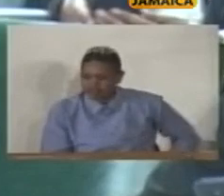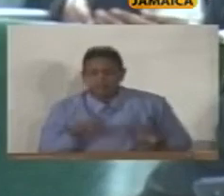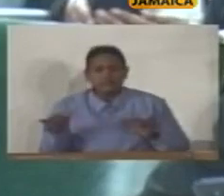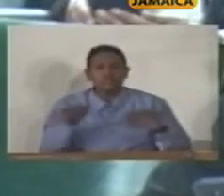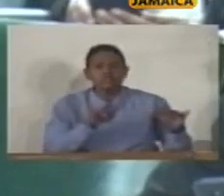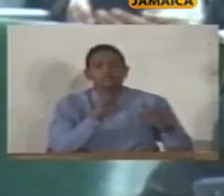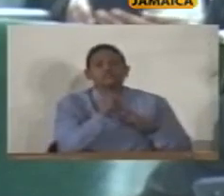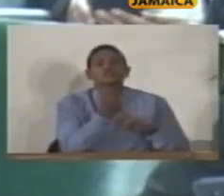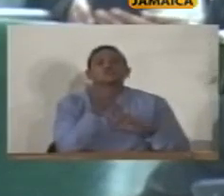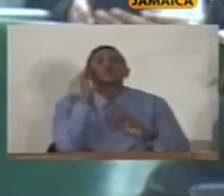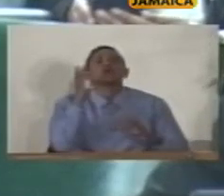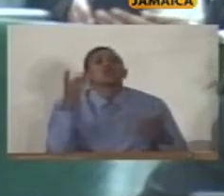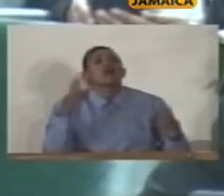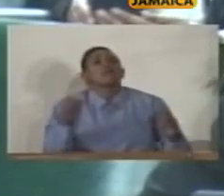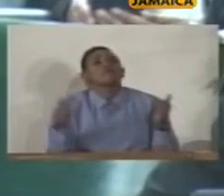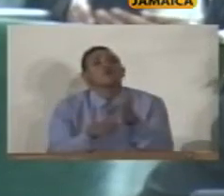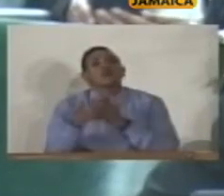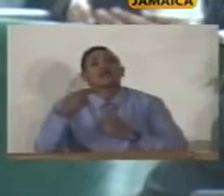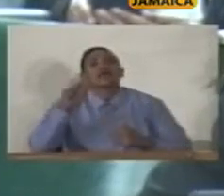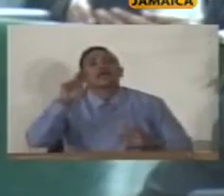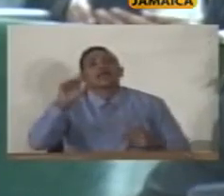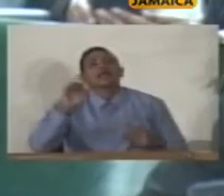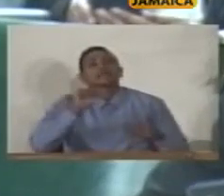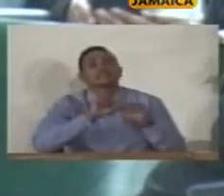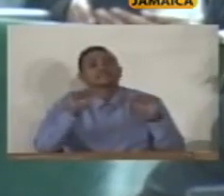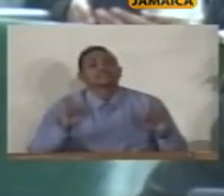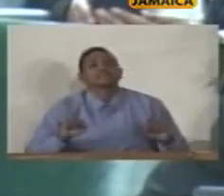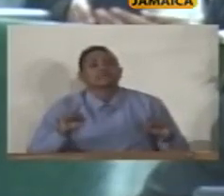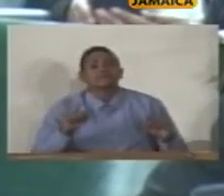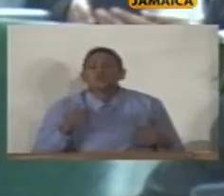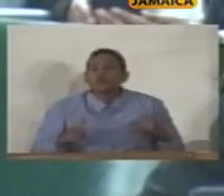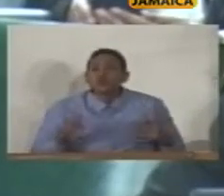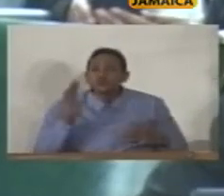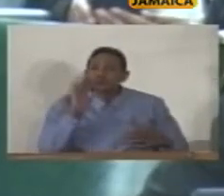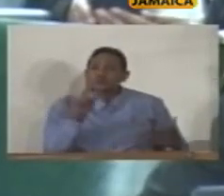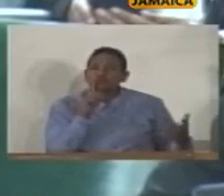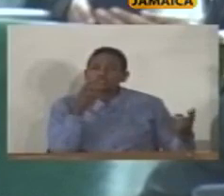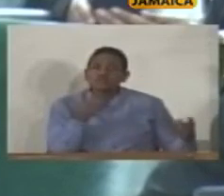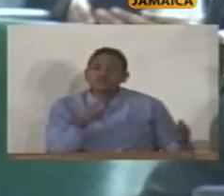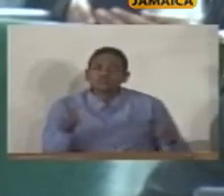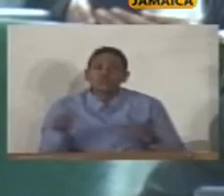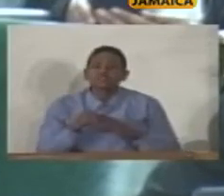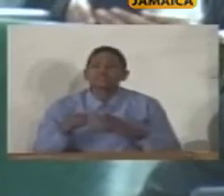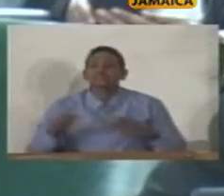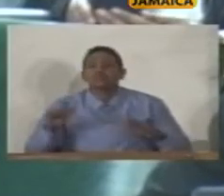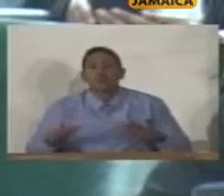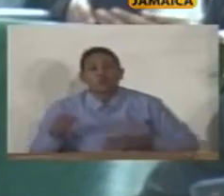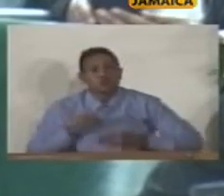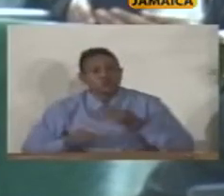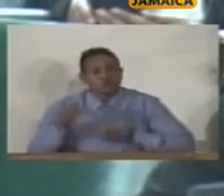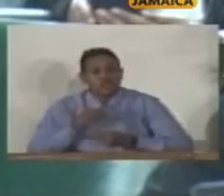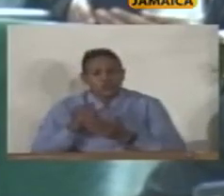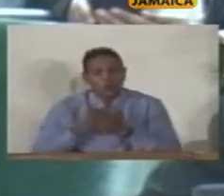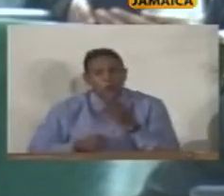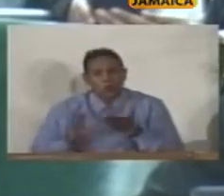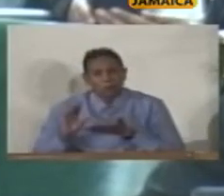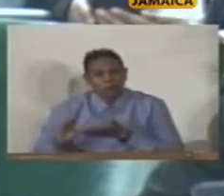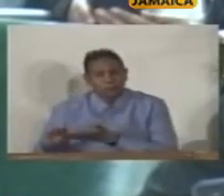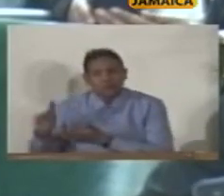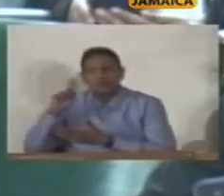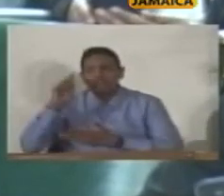would obtain under the Hague system, which would result in lower transaction costs for